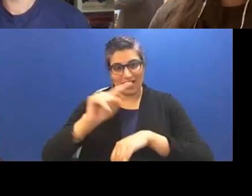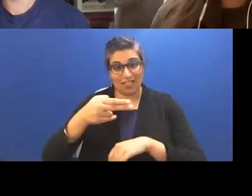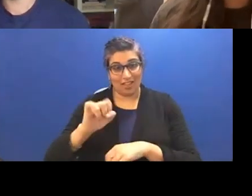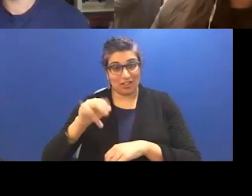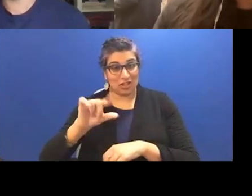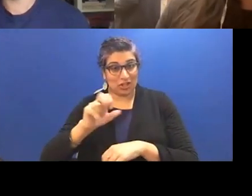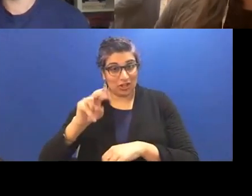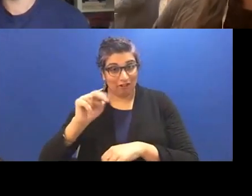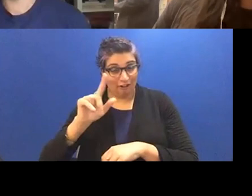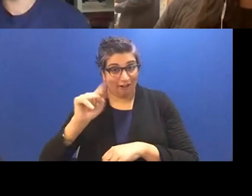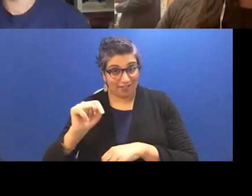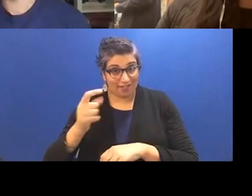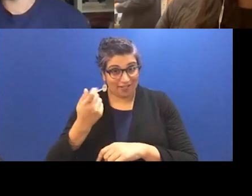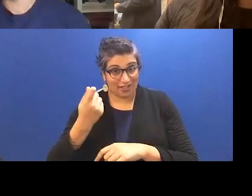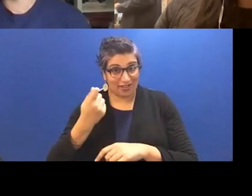Yeah, I can.